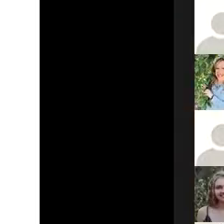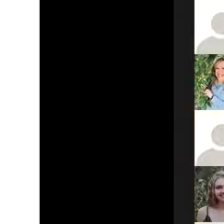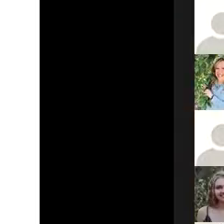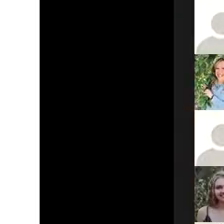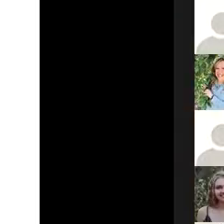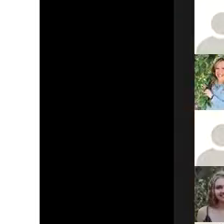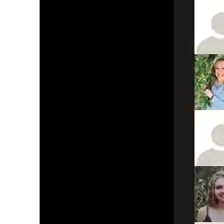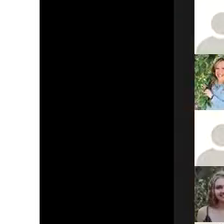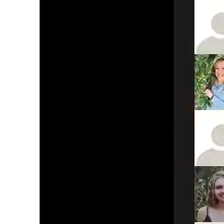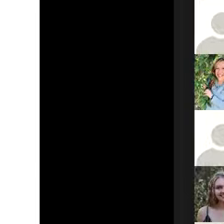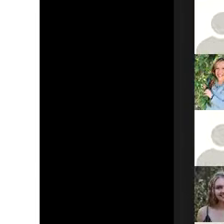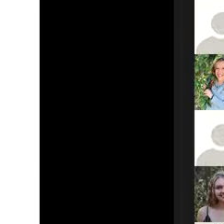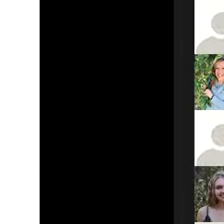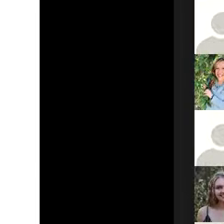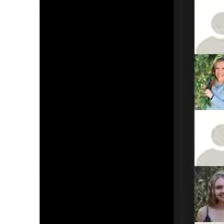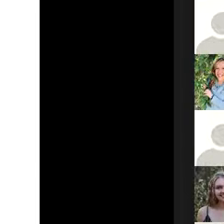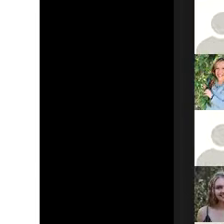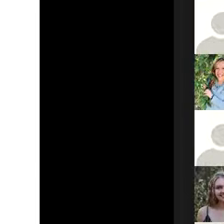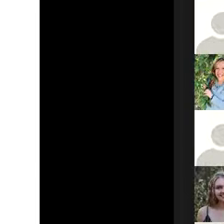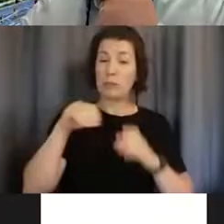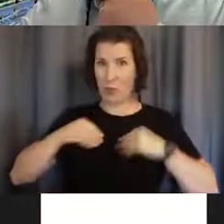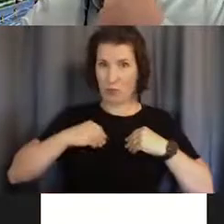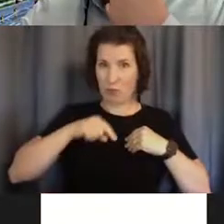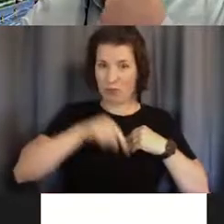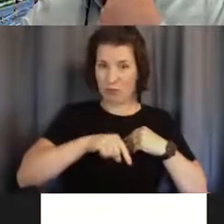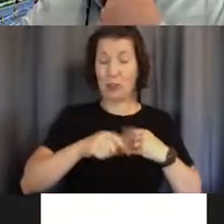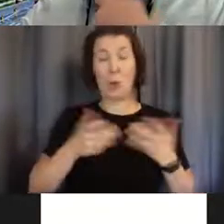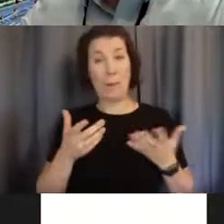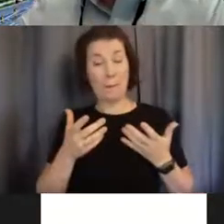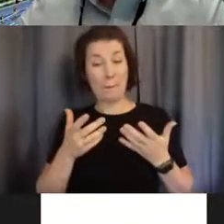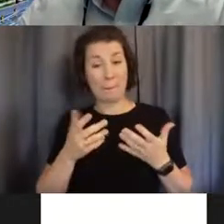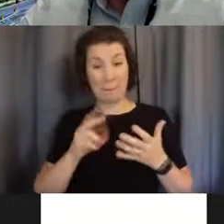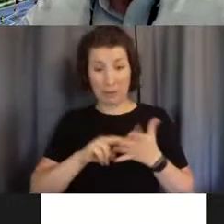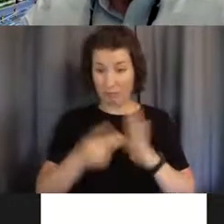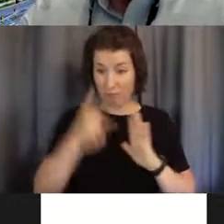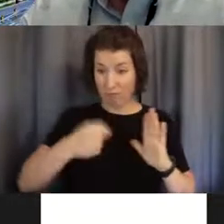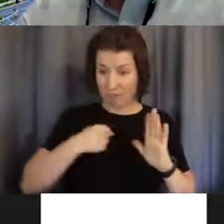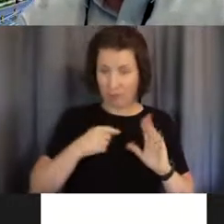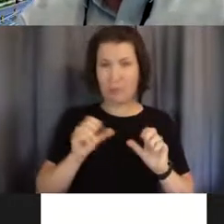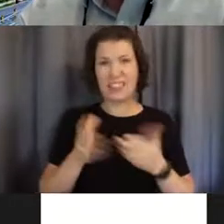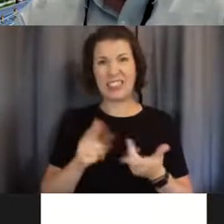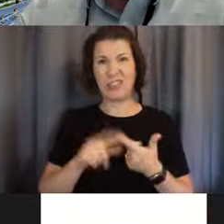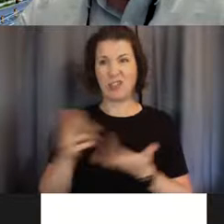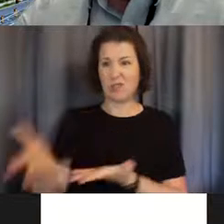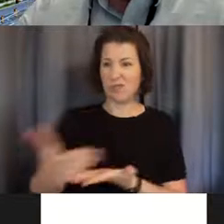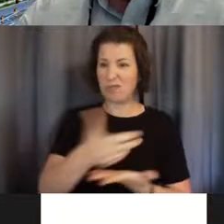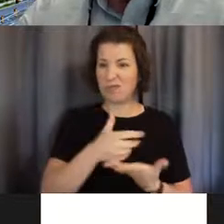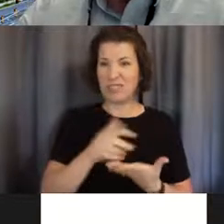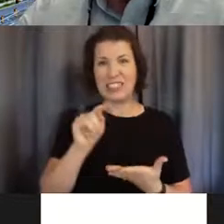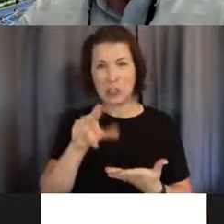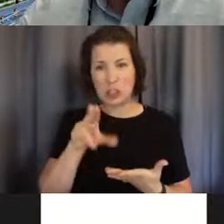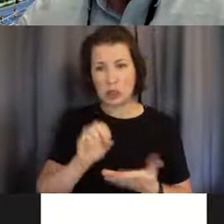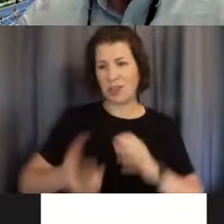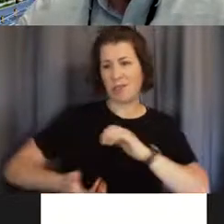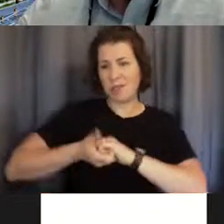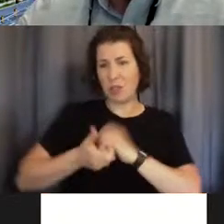which made it really easy to get access to tissues and to get, to really collaborate with surgeons there.